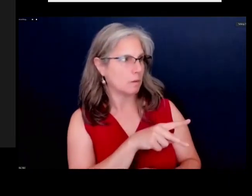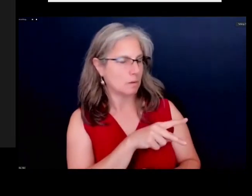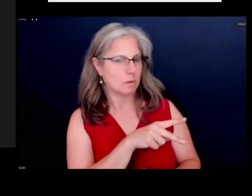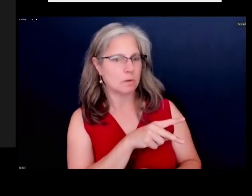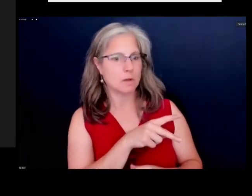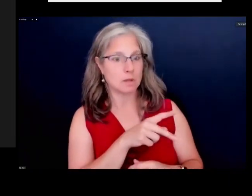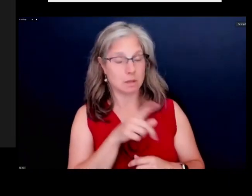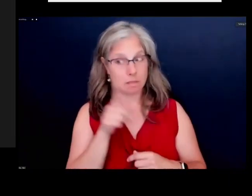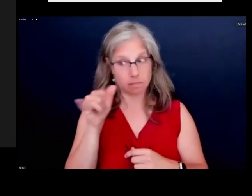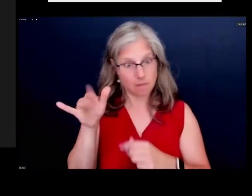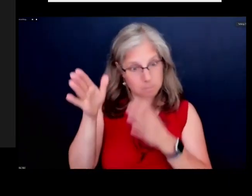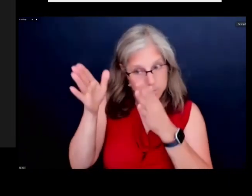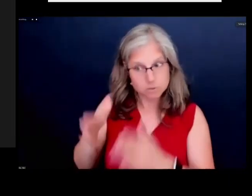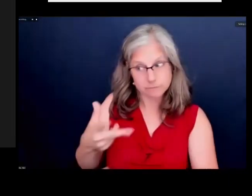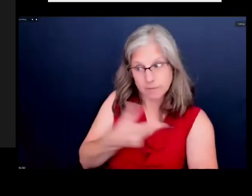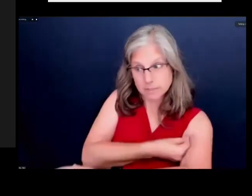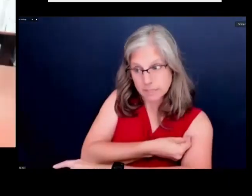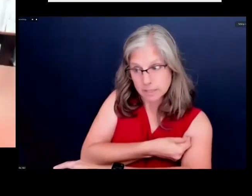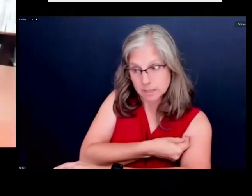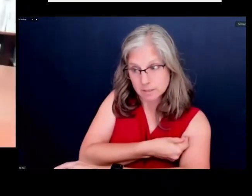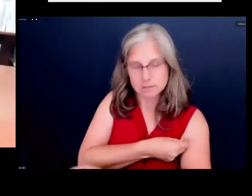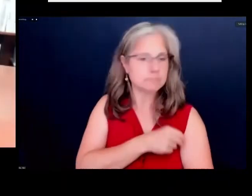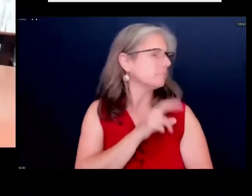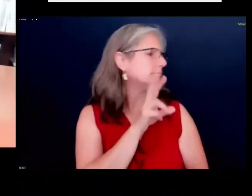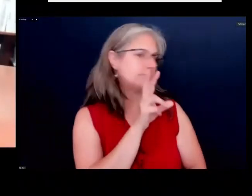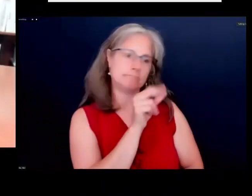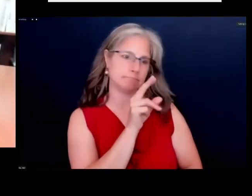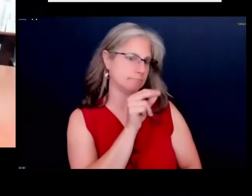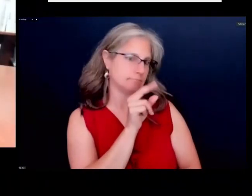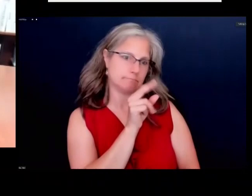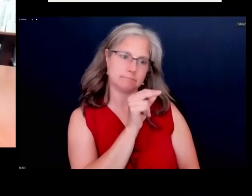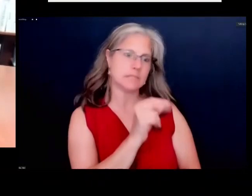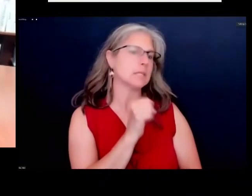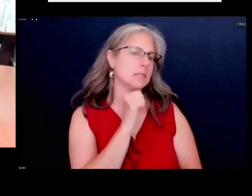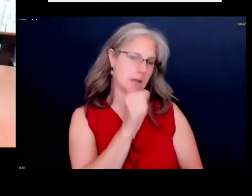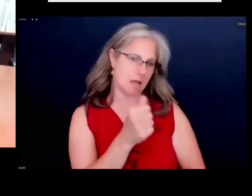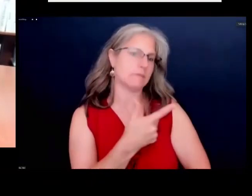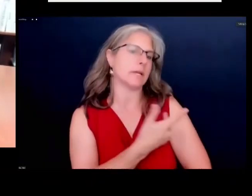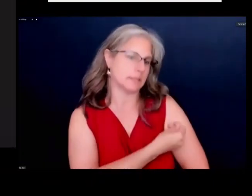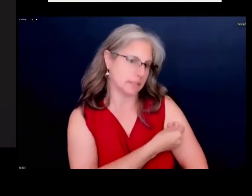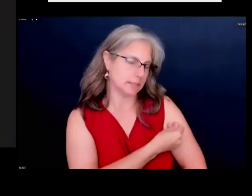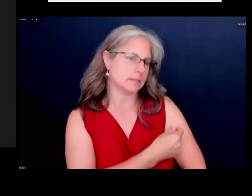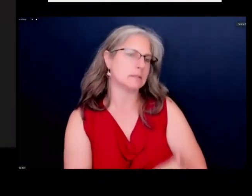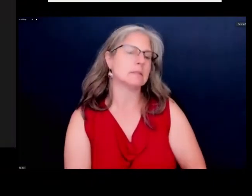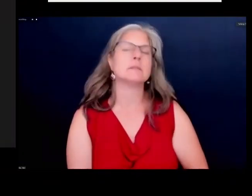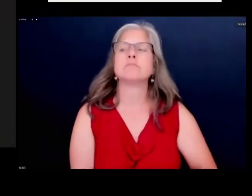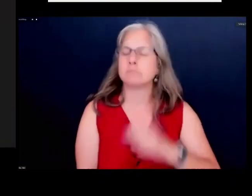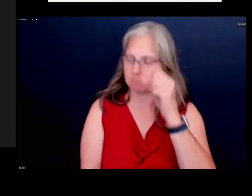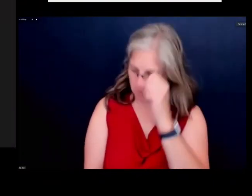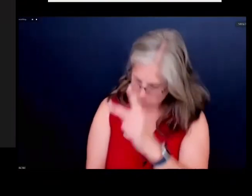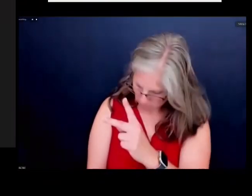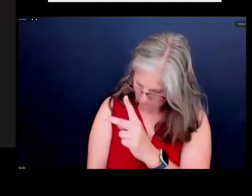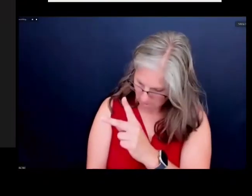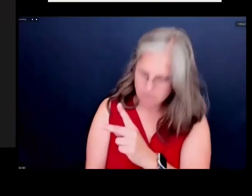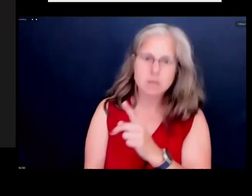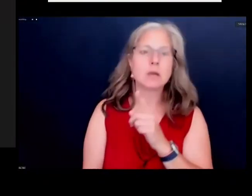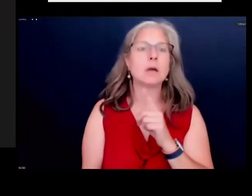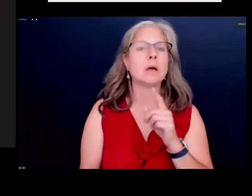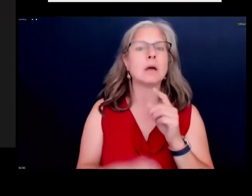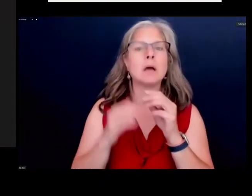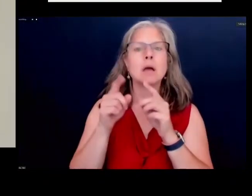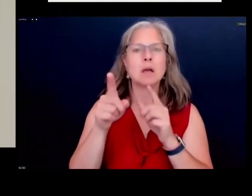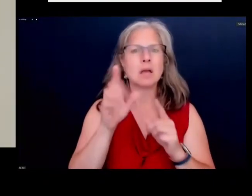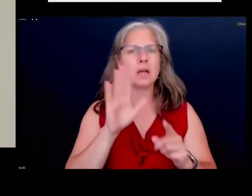Okay. Was this person vaccinated? No, this person was not vaccinated. Okay.